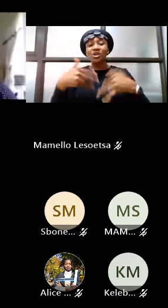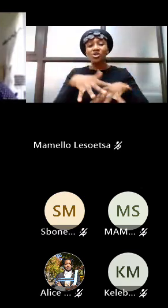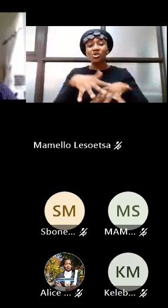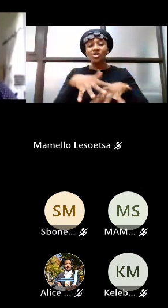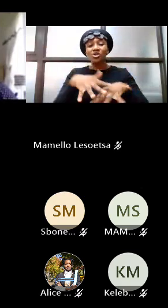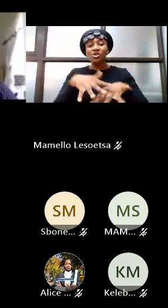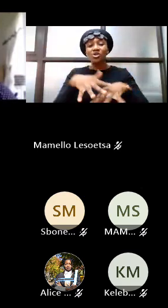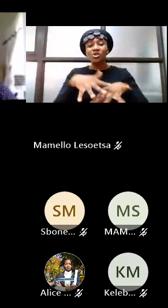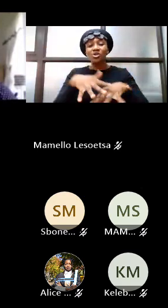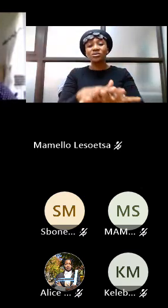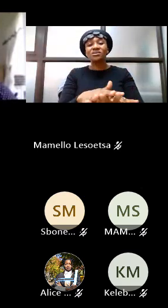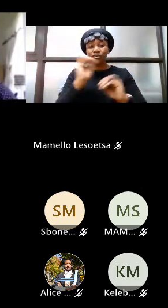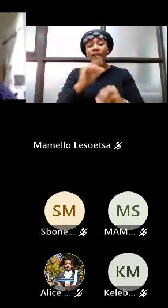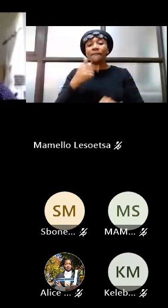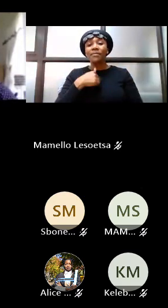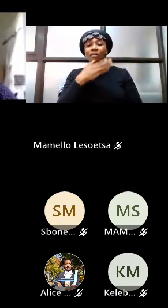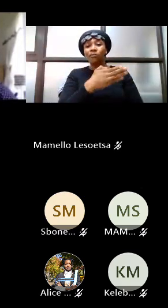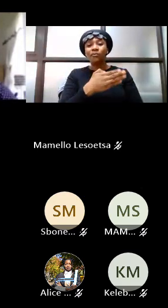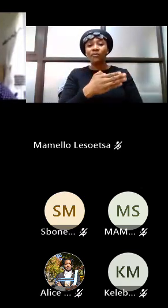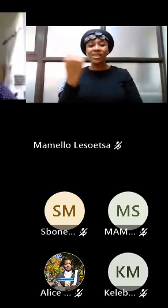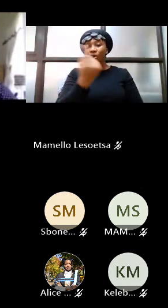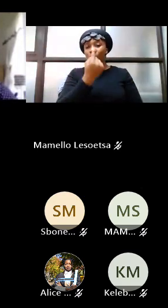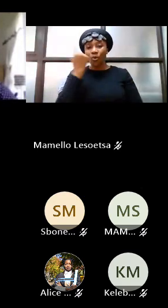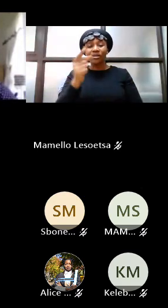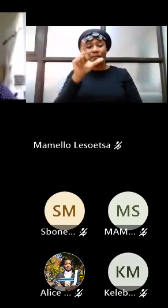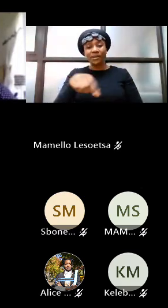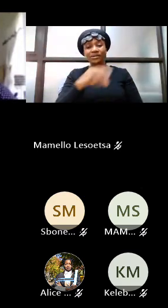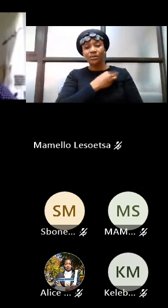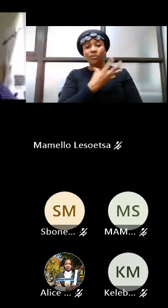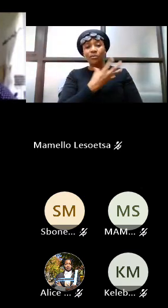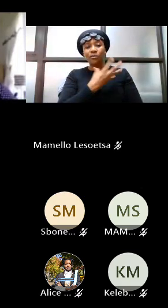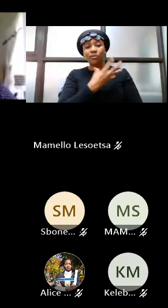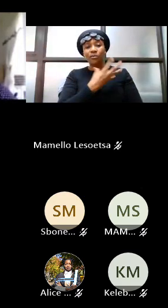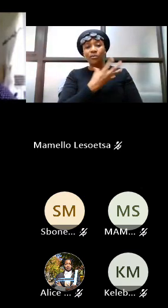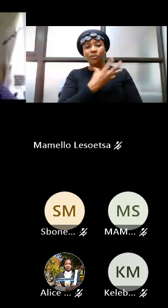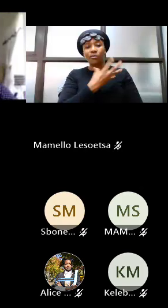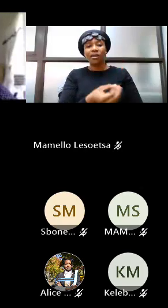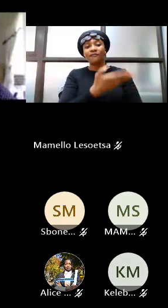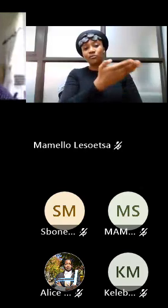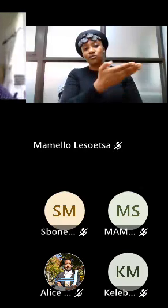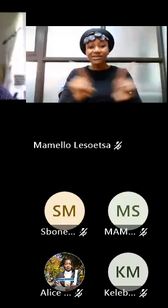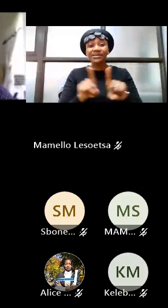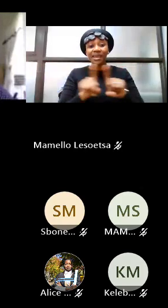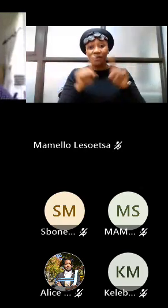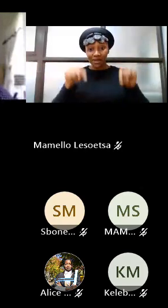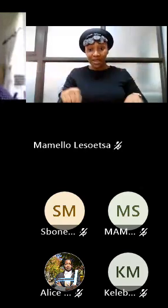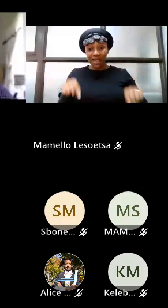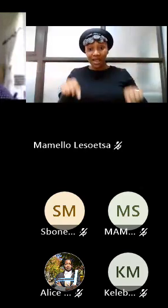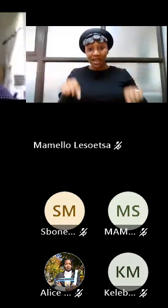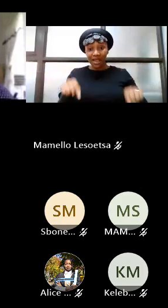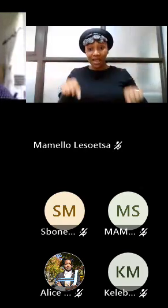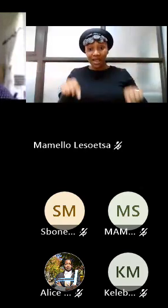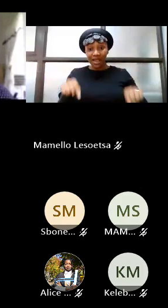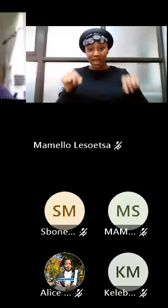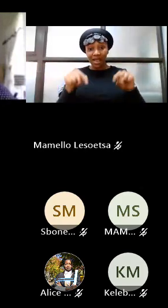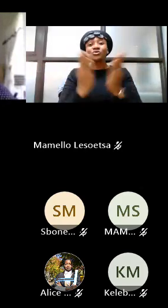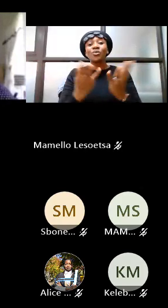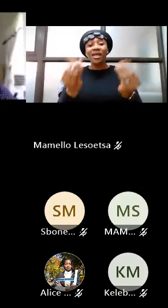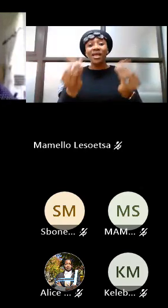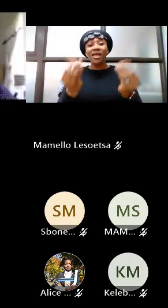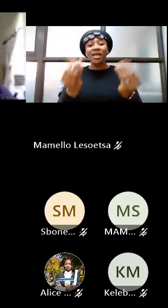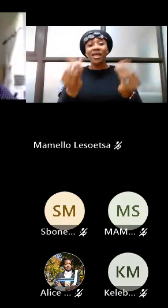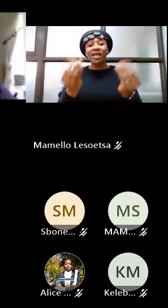I was practically the only disabled person then and probably now still that the school has ever experienced. So